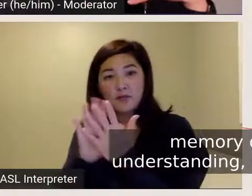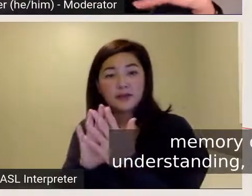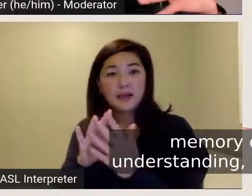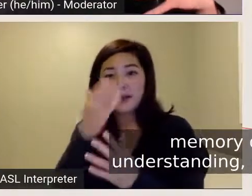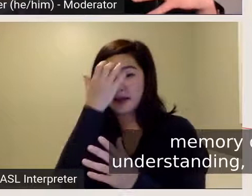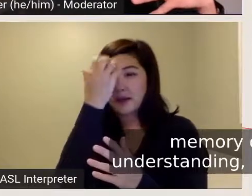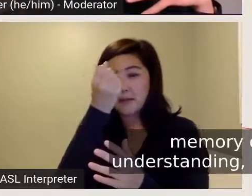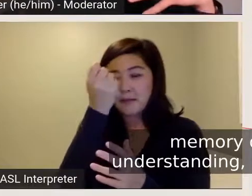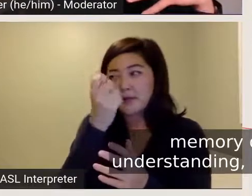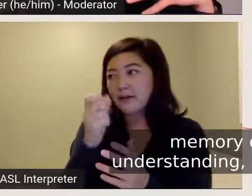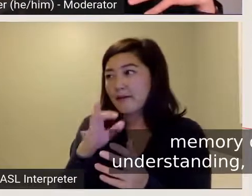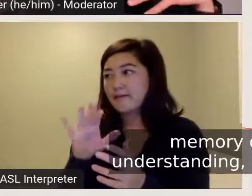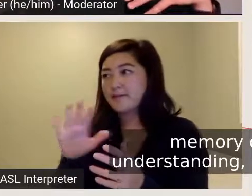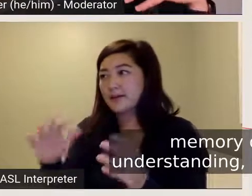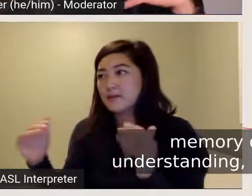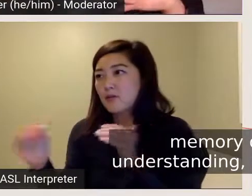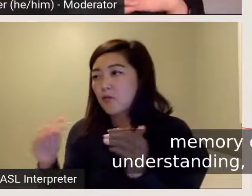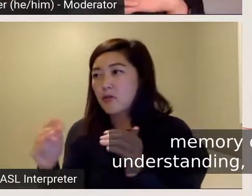or understanding,